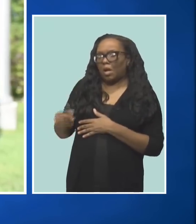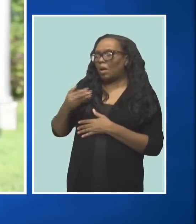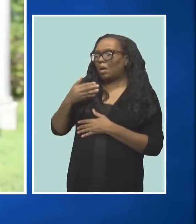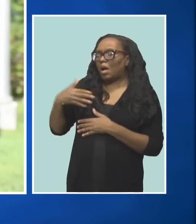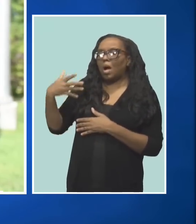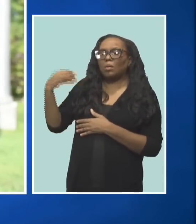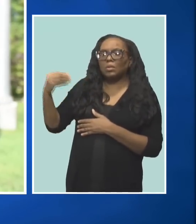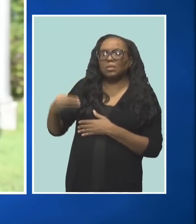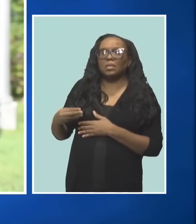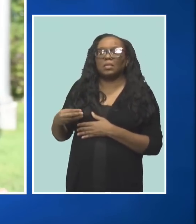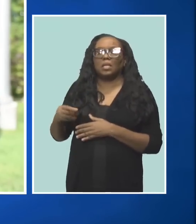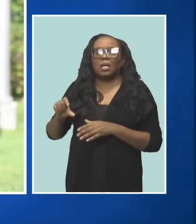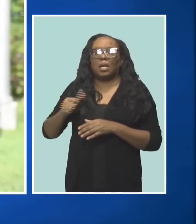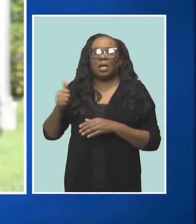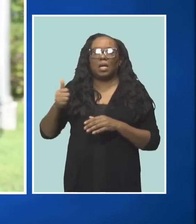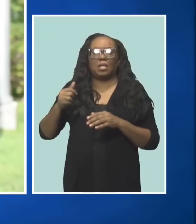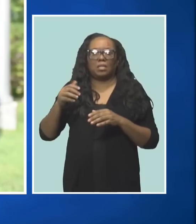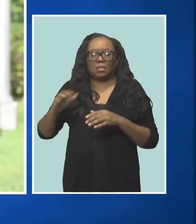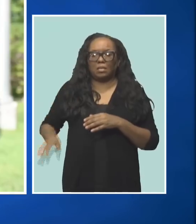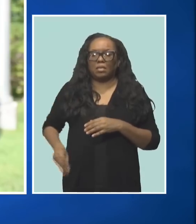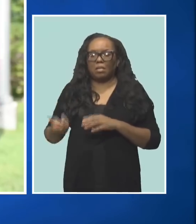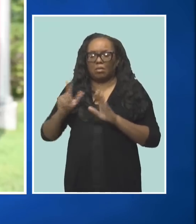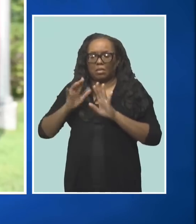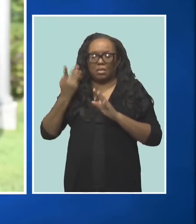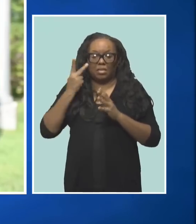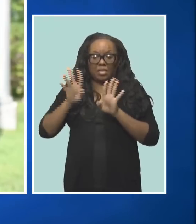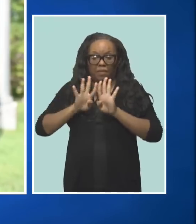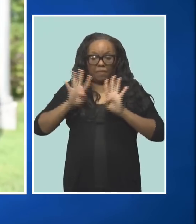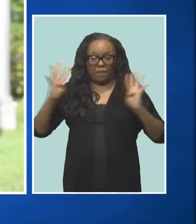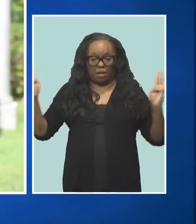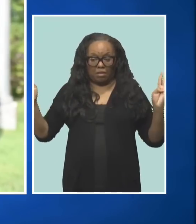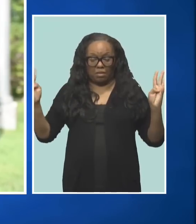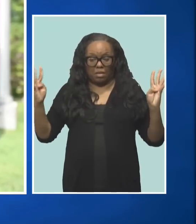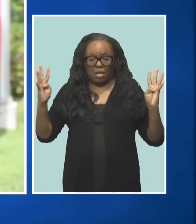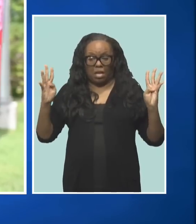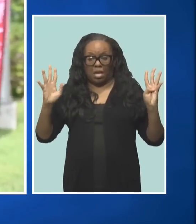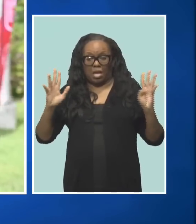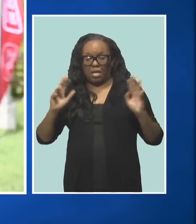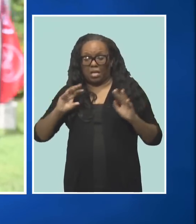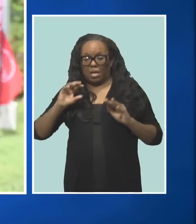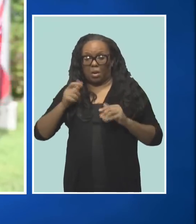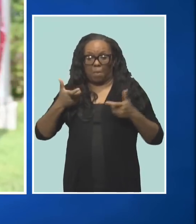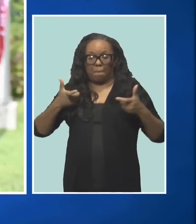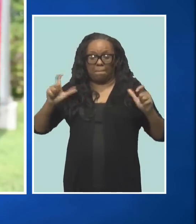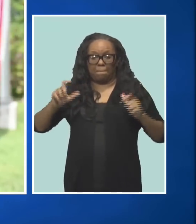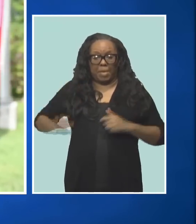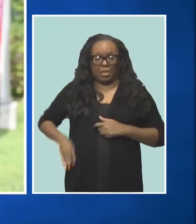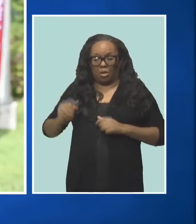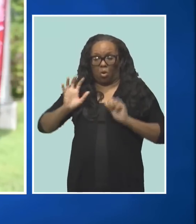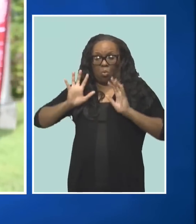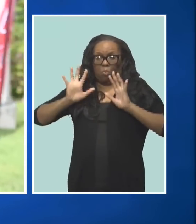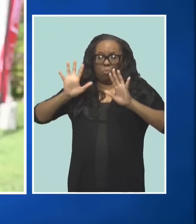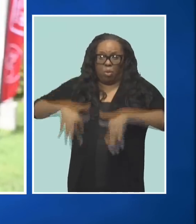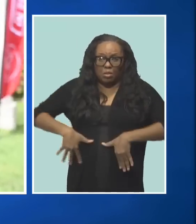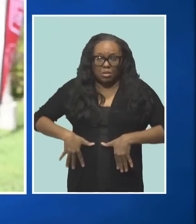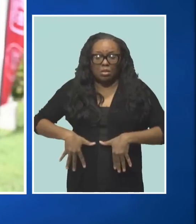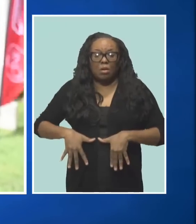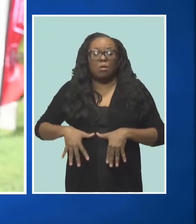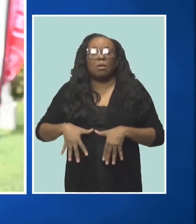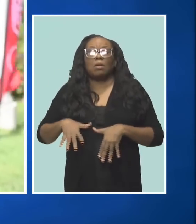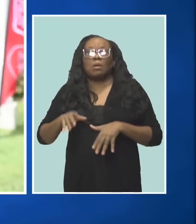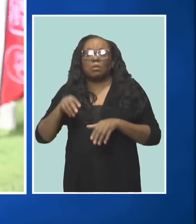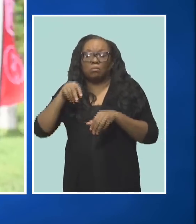those down and get into them and impregnate them. And by the time you know it, some mornings you see a little puppies, because some dogs don't show readily, and